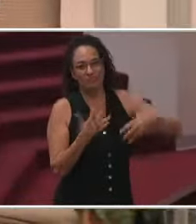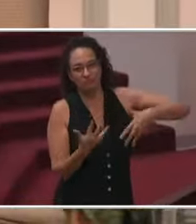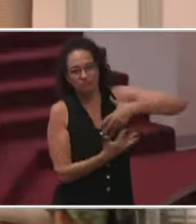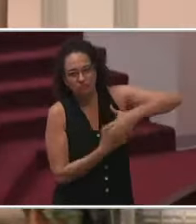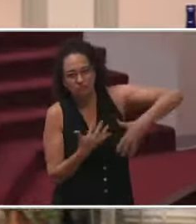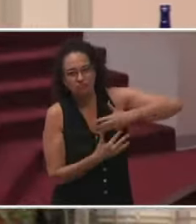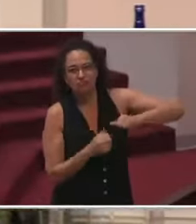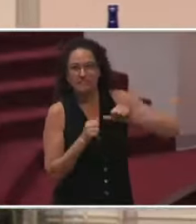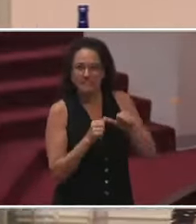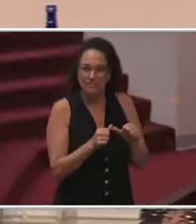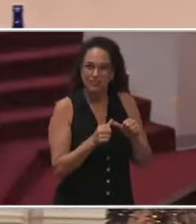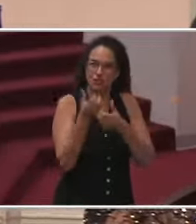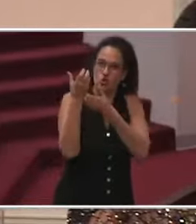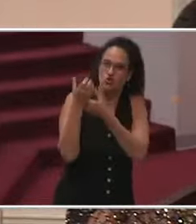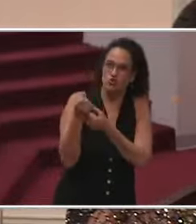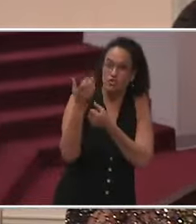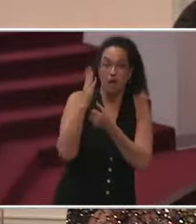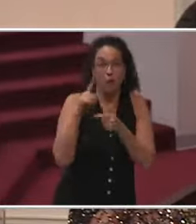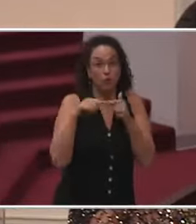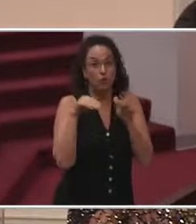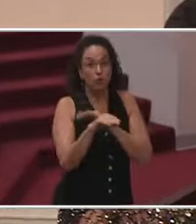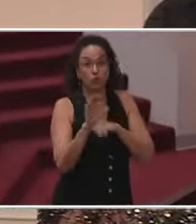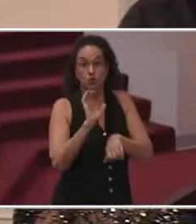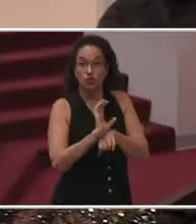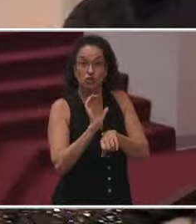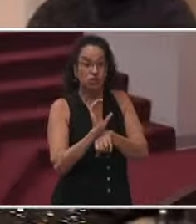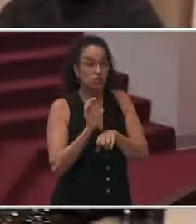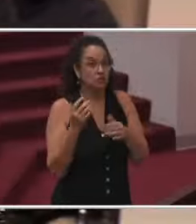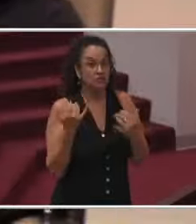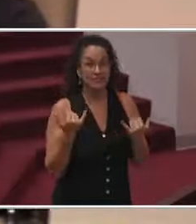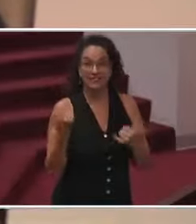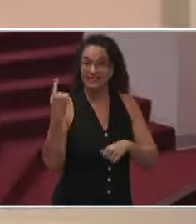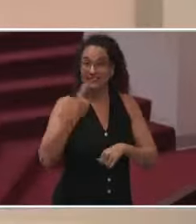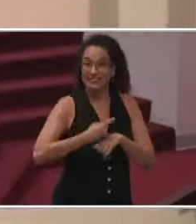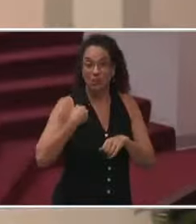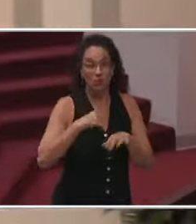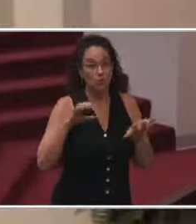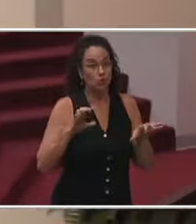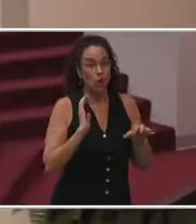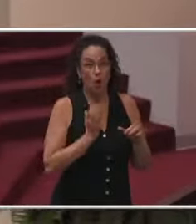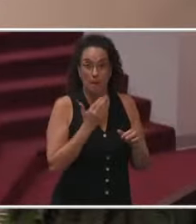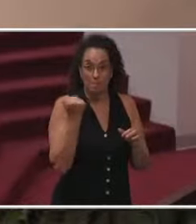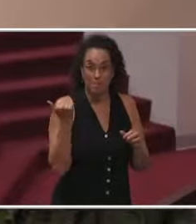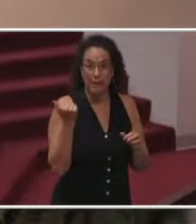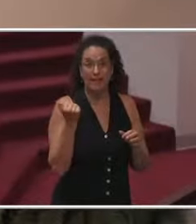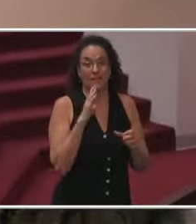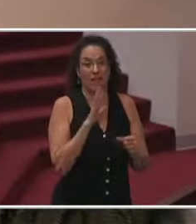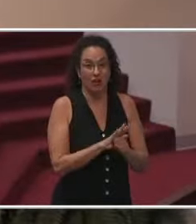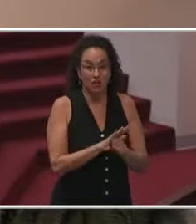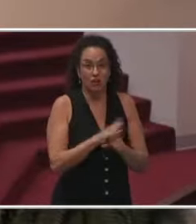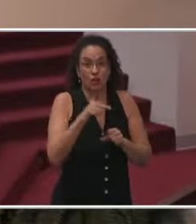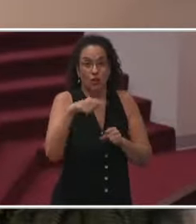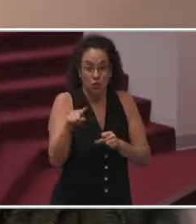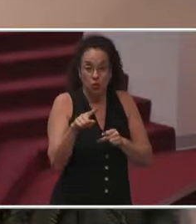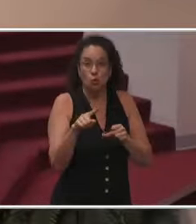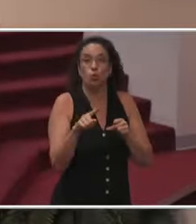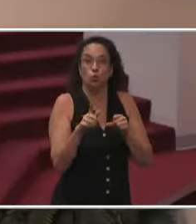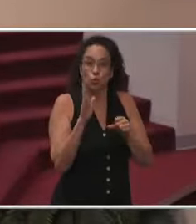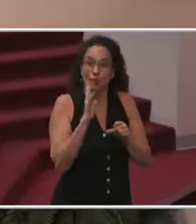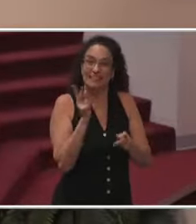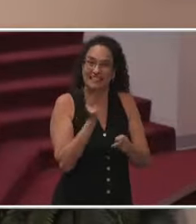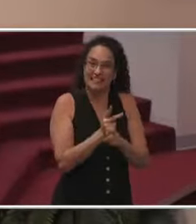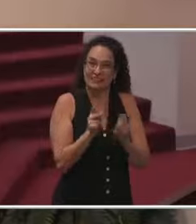in this. When you come to this place, even today, we will do our very best to ensure to you that you are in a